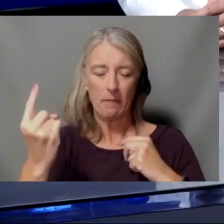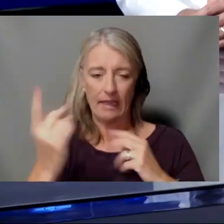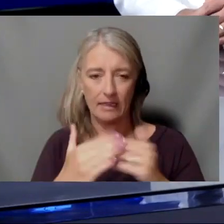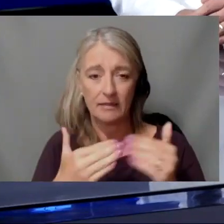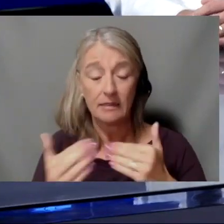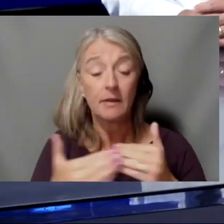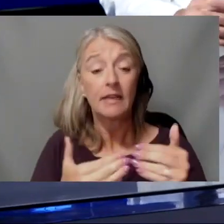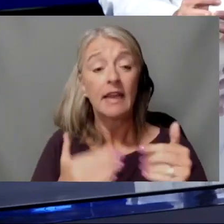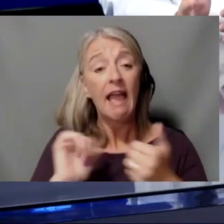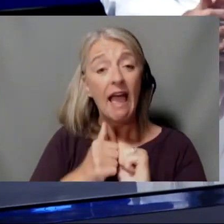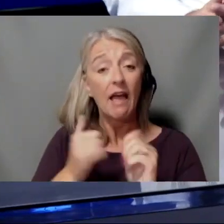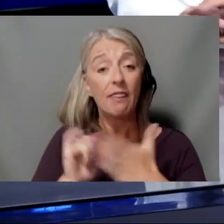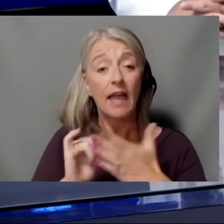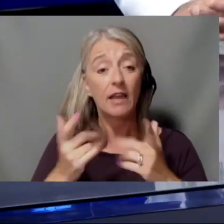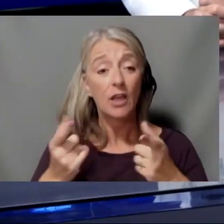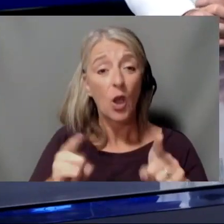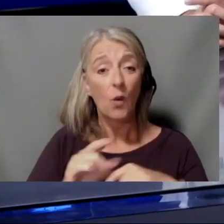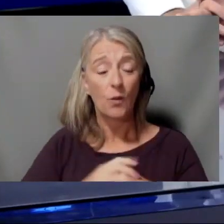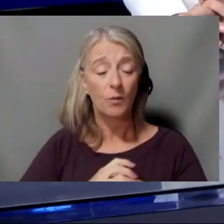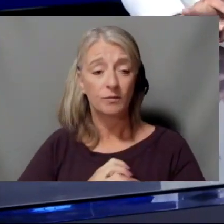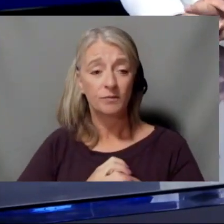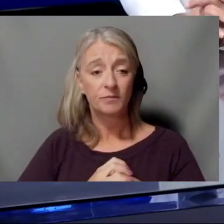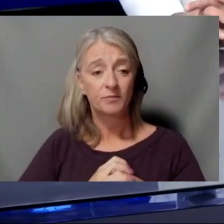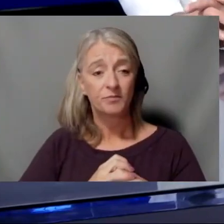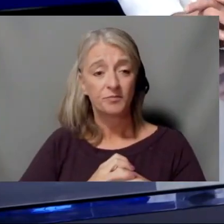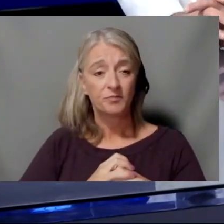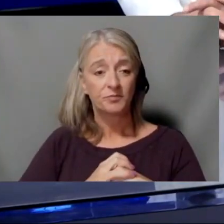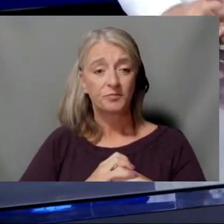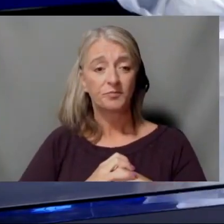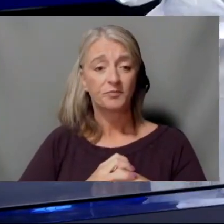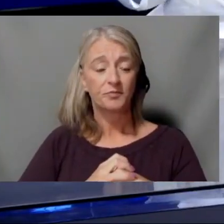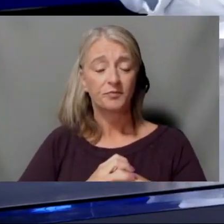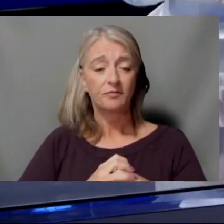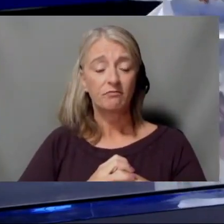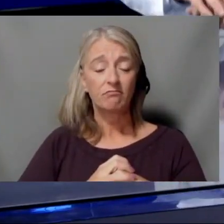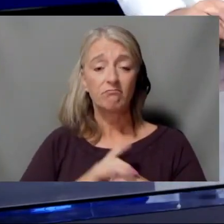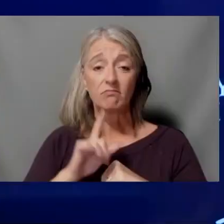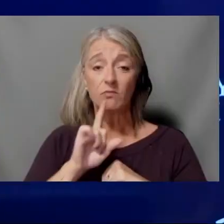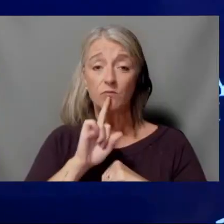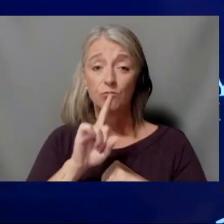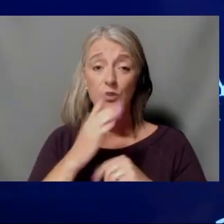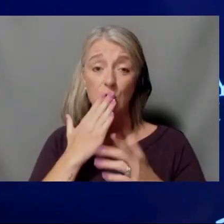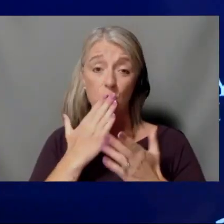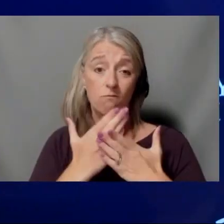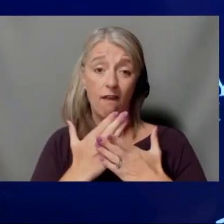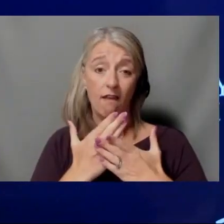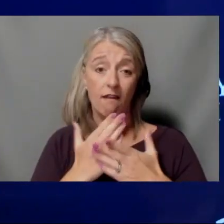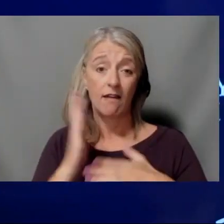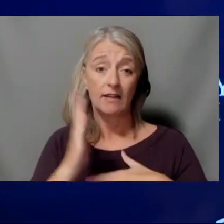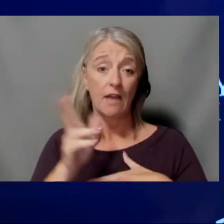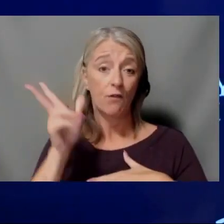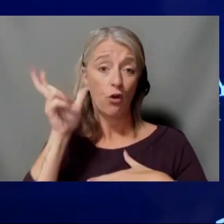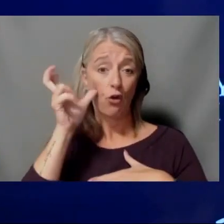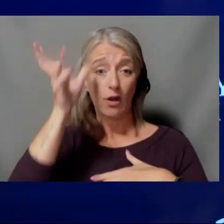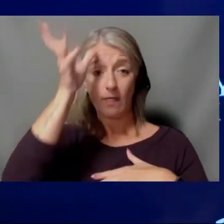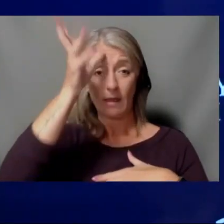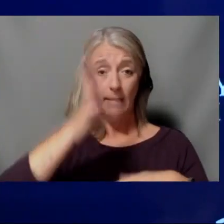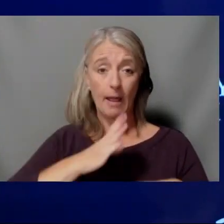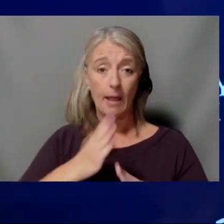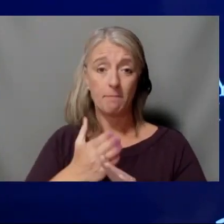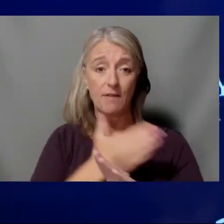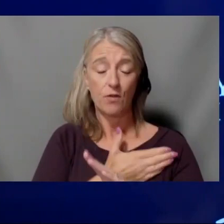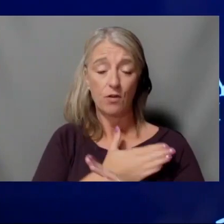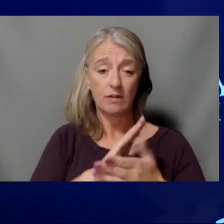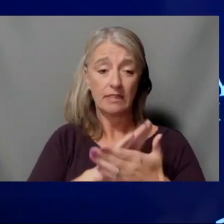go? You know, I think it went pretty well, and you know, I never heard of the guy before, Right. but It was nice that you allowed him to come